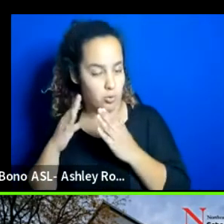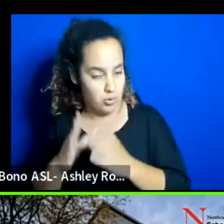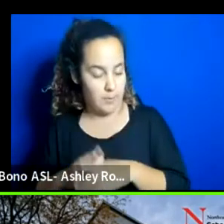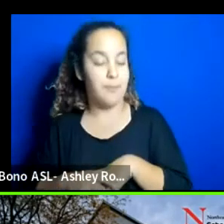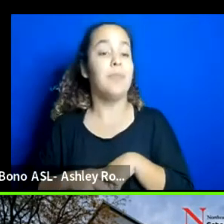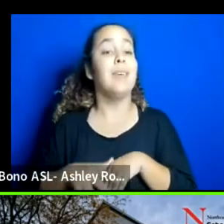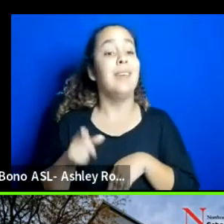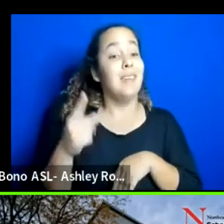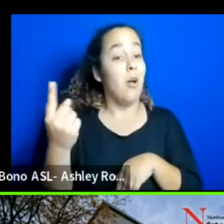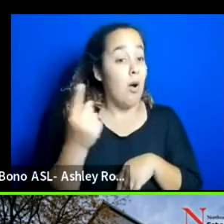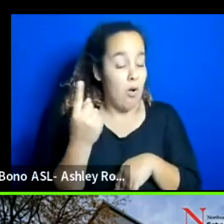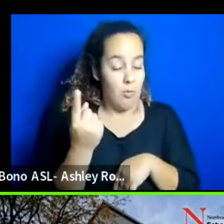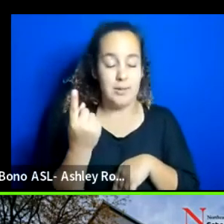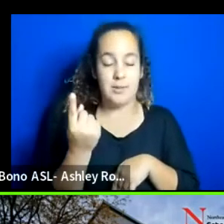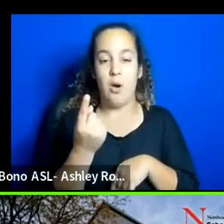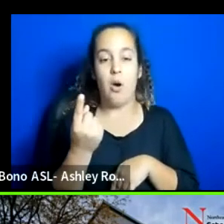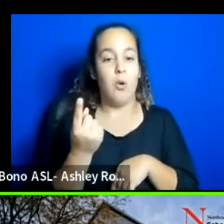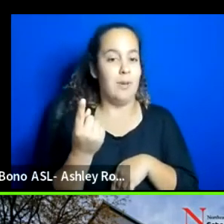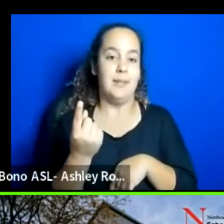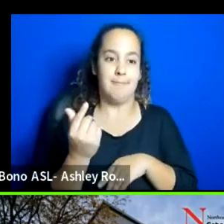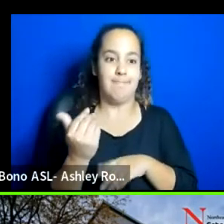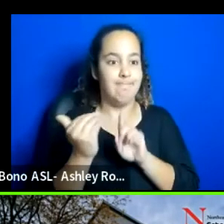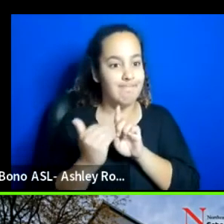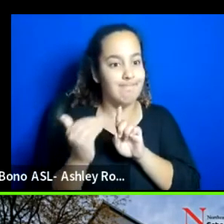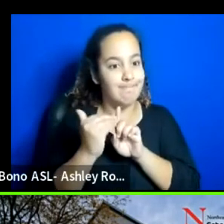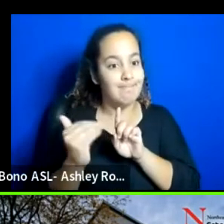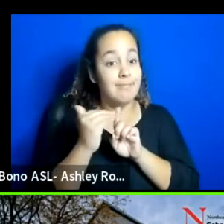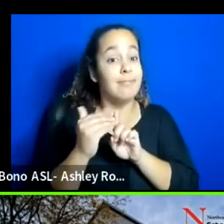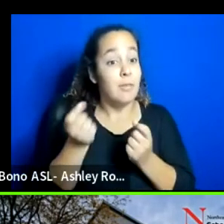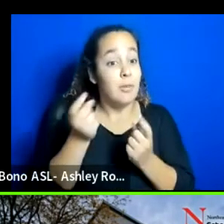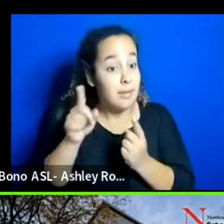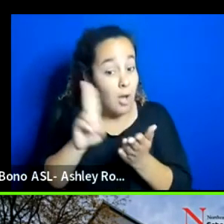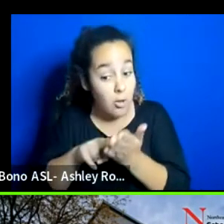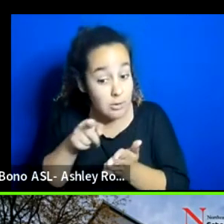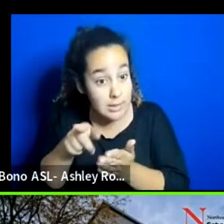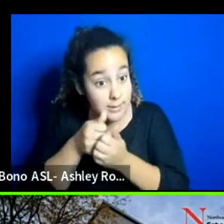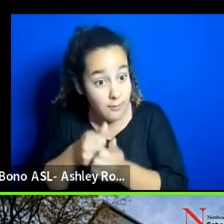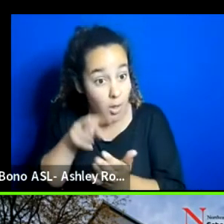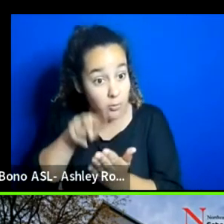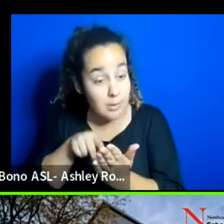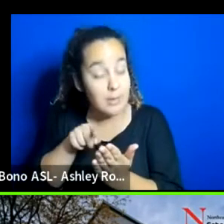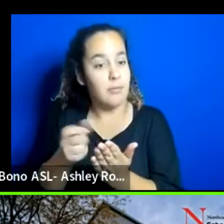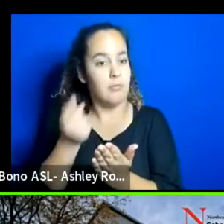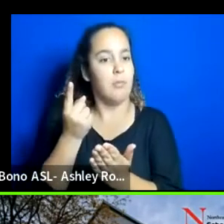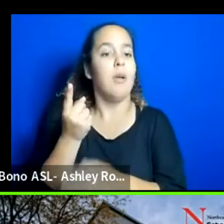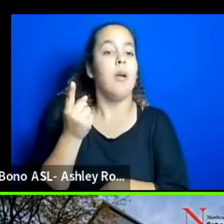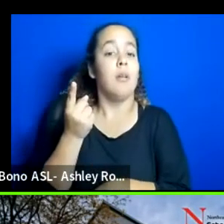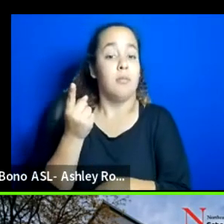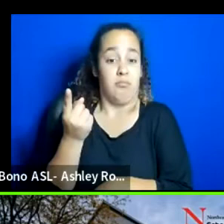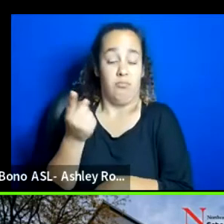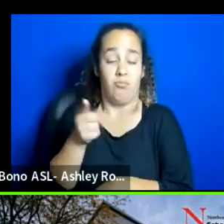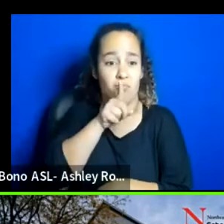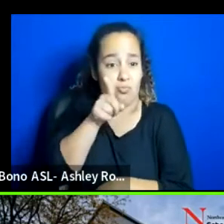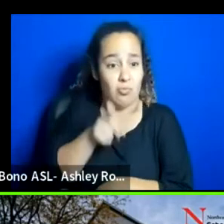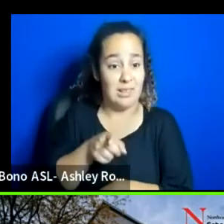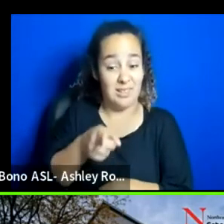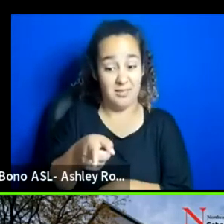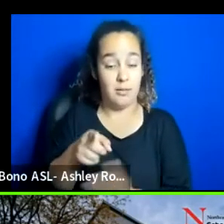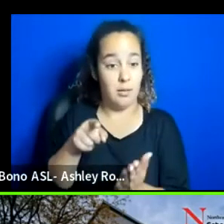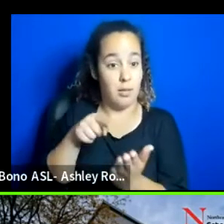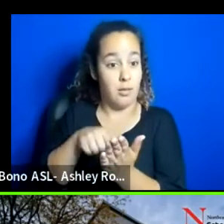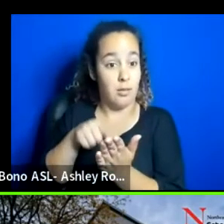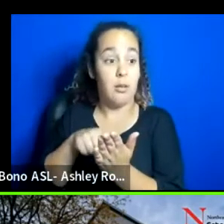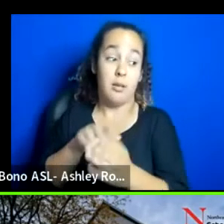us forget that even the contracts that he's following, that nothing on paper really has ultimate authority over what appears